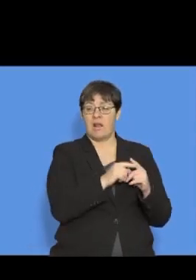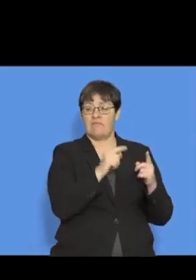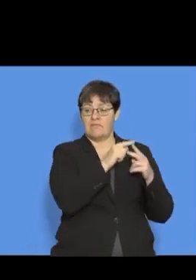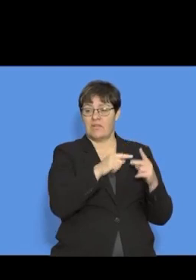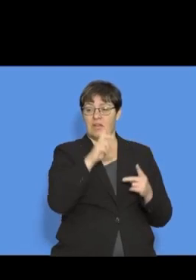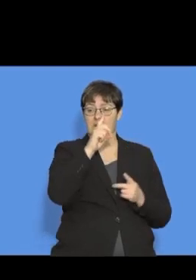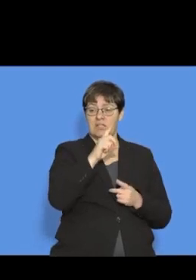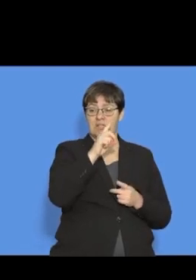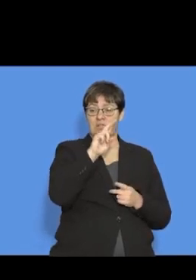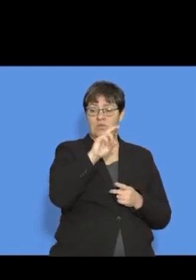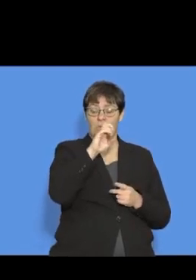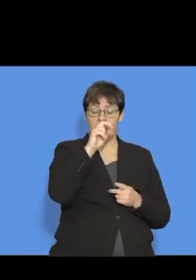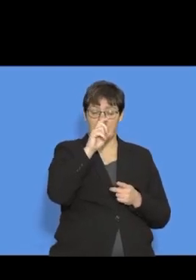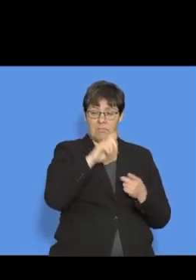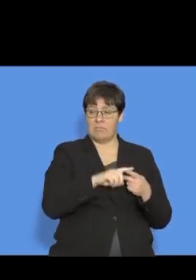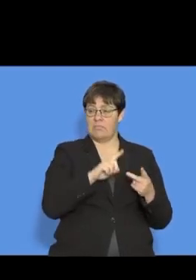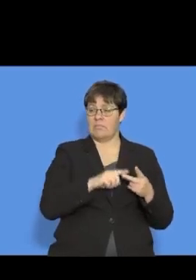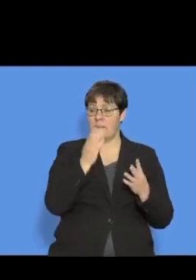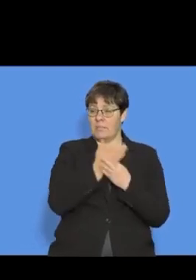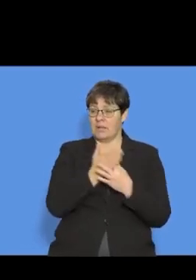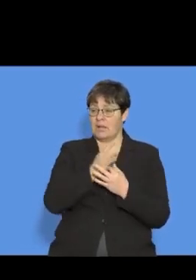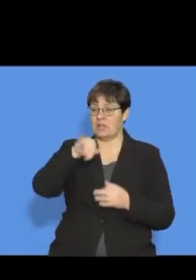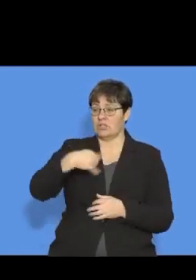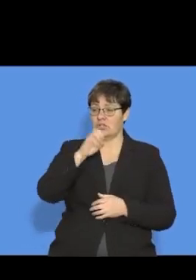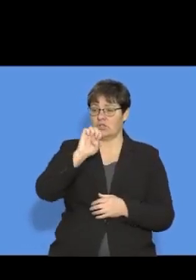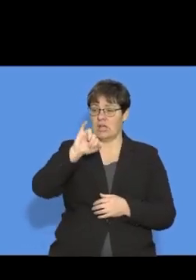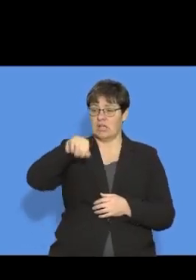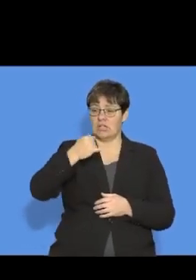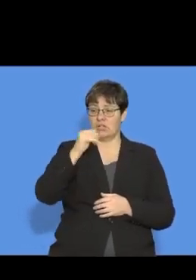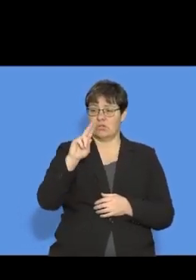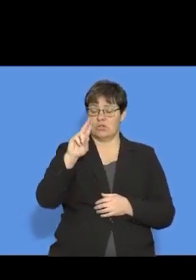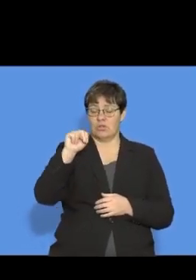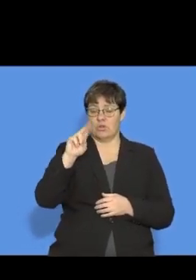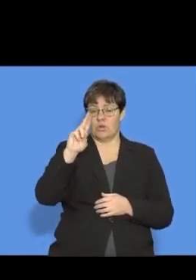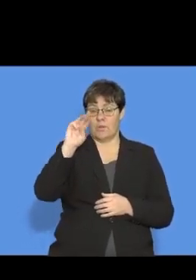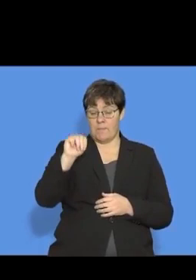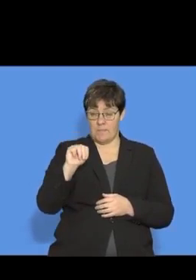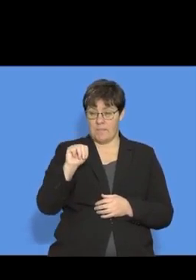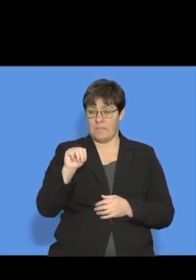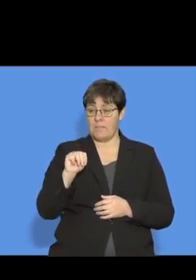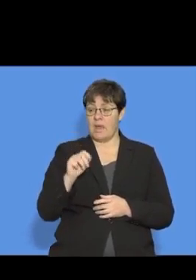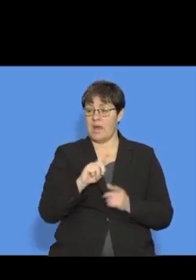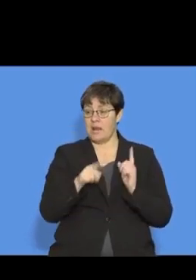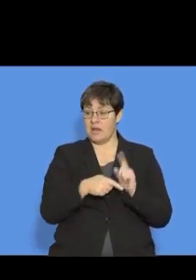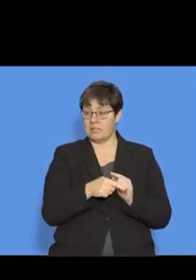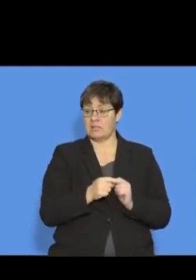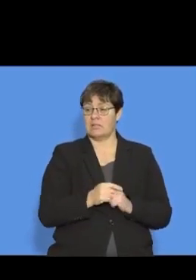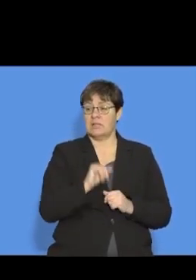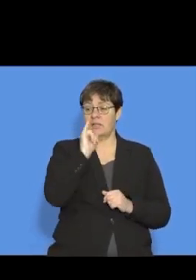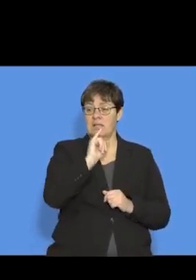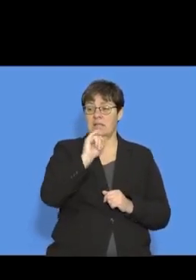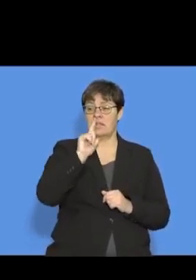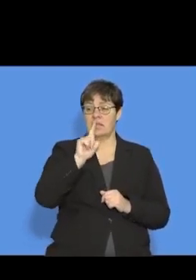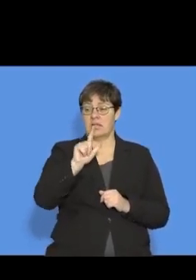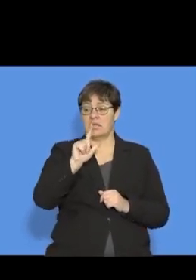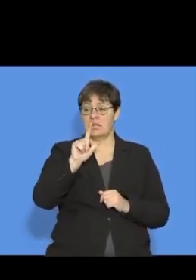duodenum, the middle jejunum, and the last part that connects to the large intestine called the